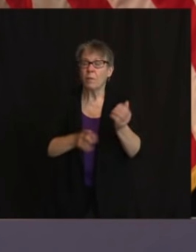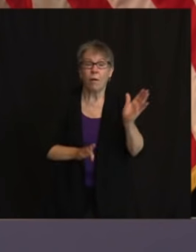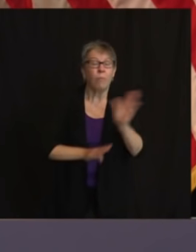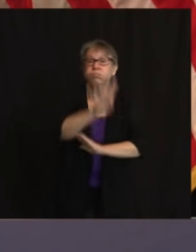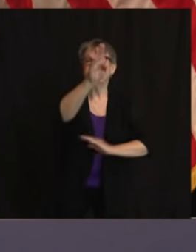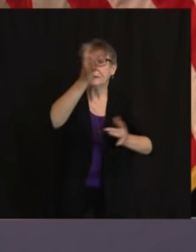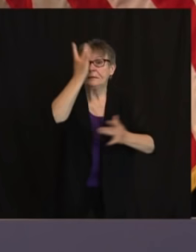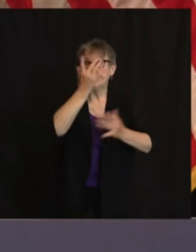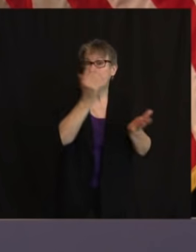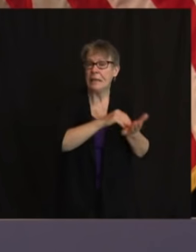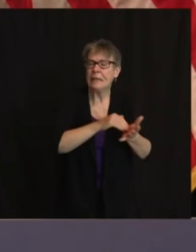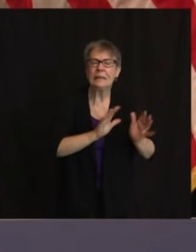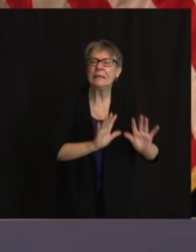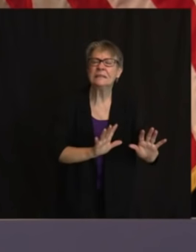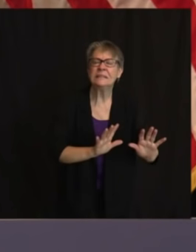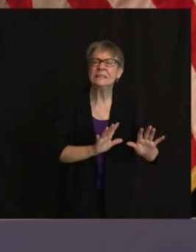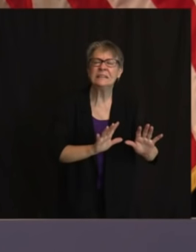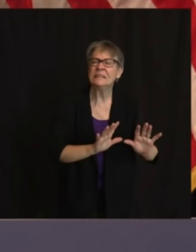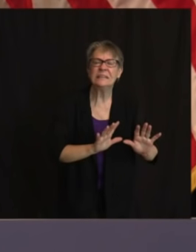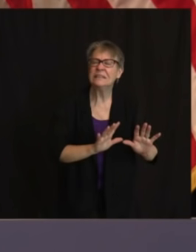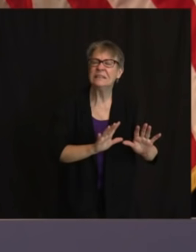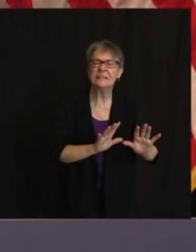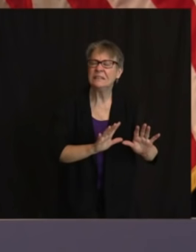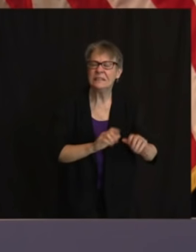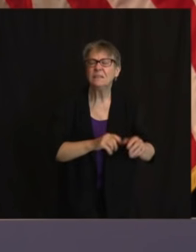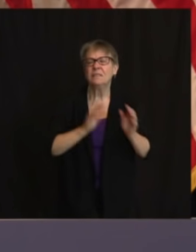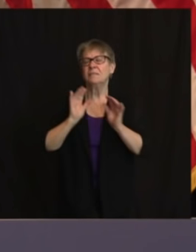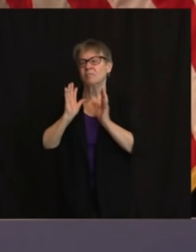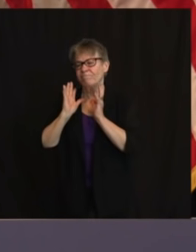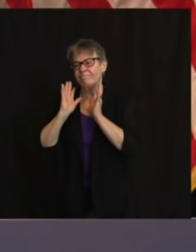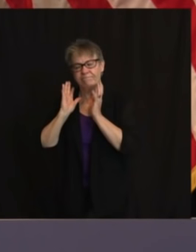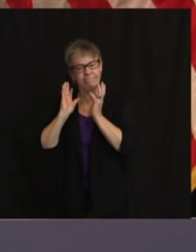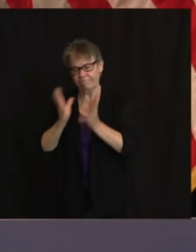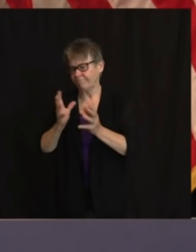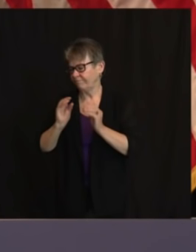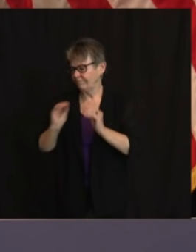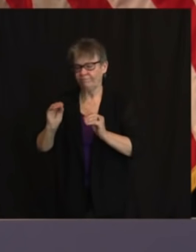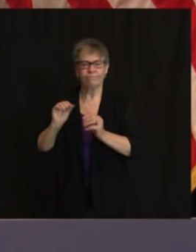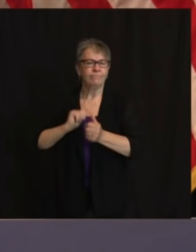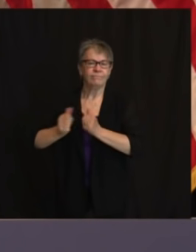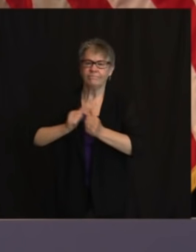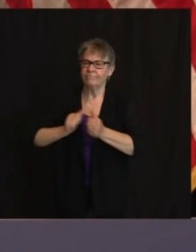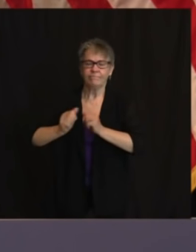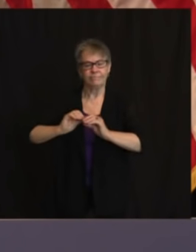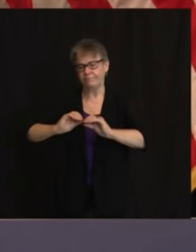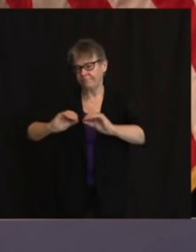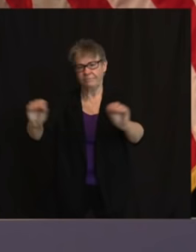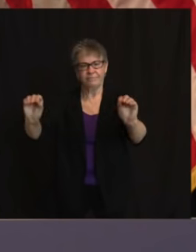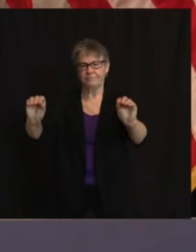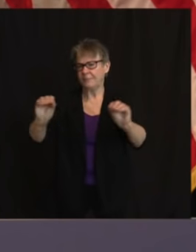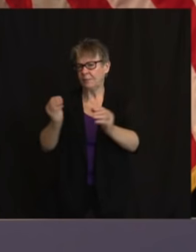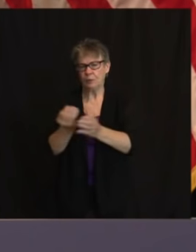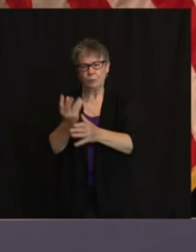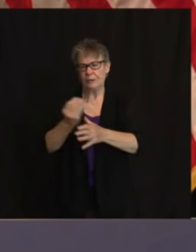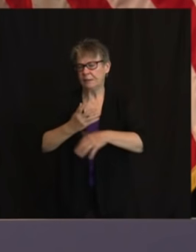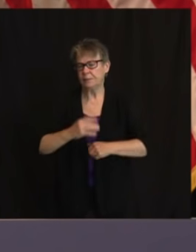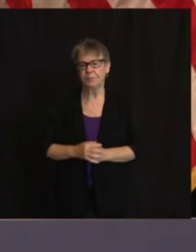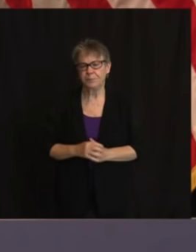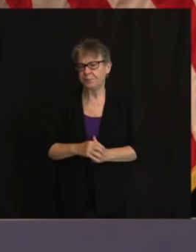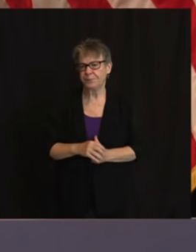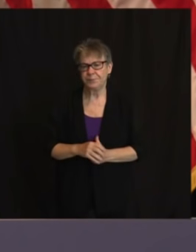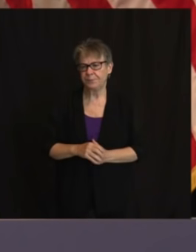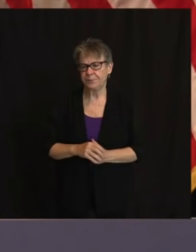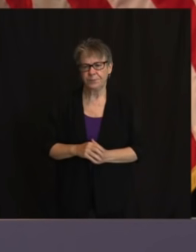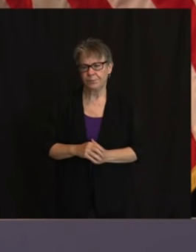we throw it to questions, I'm going to ask you each to keep it to 1 or 2 each, because we're up against it a little bit, and I apologize for that. We're normally more expansive, but we're